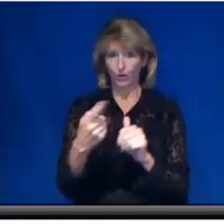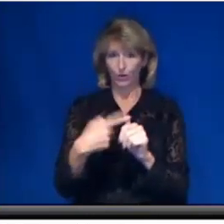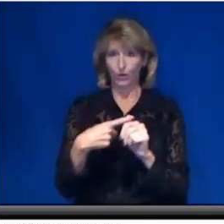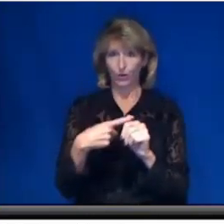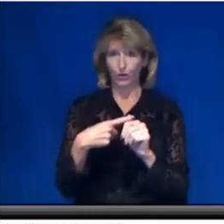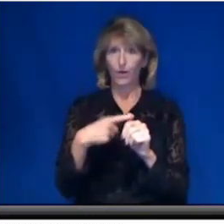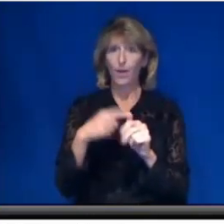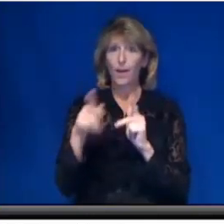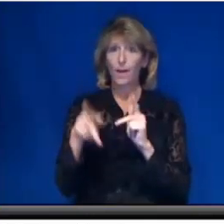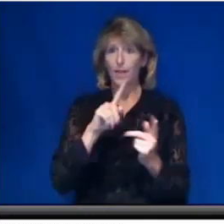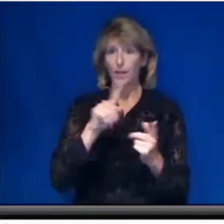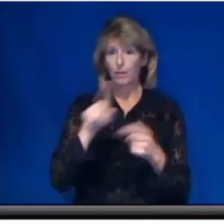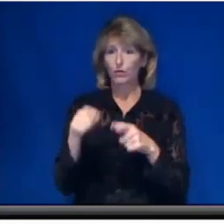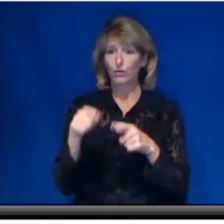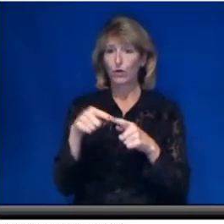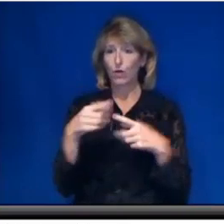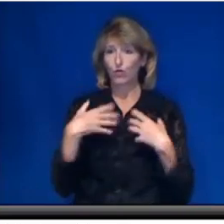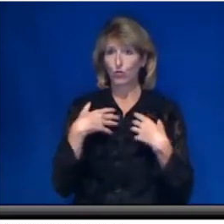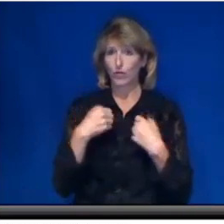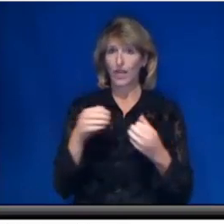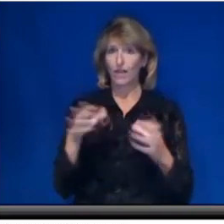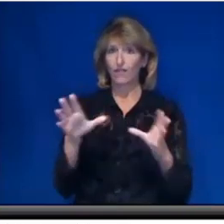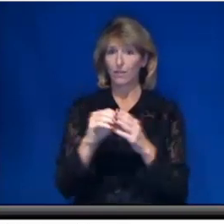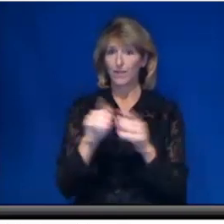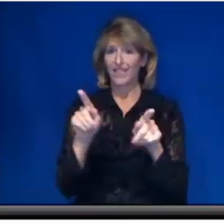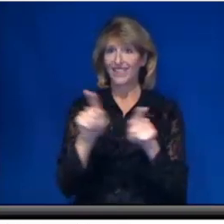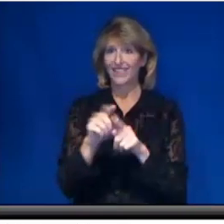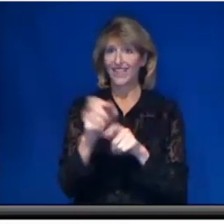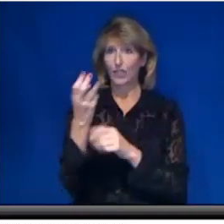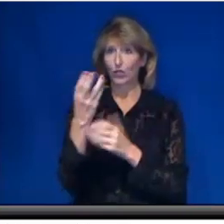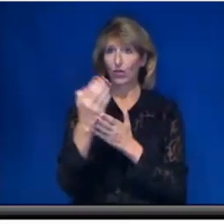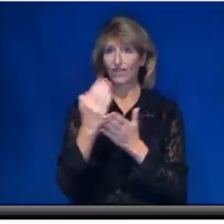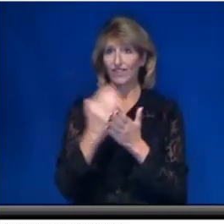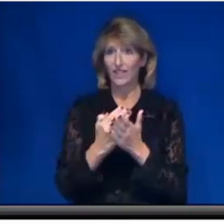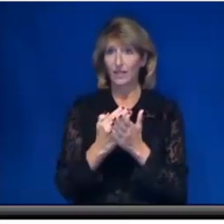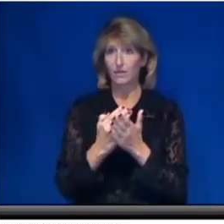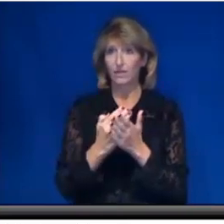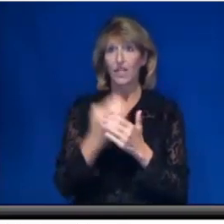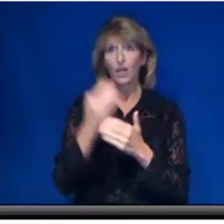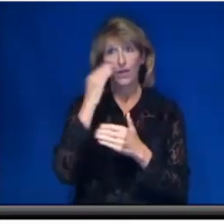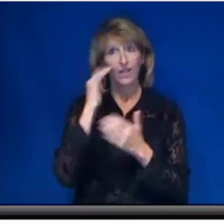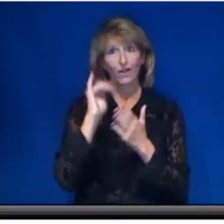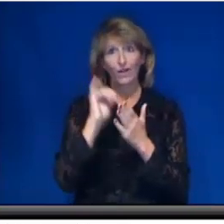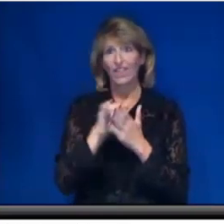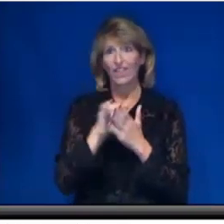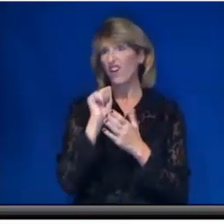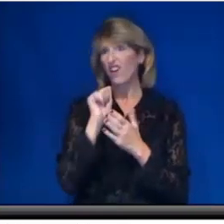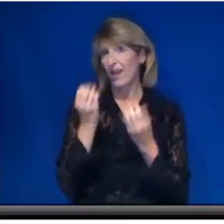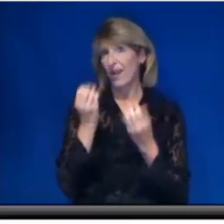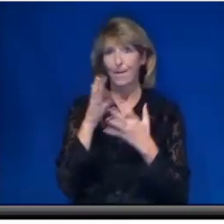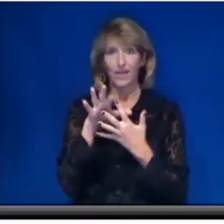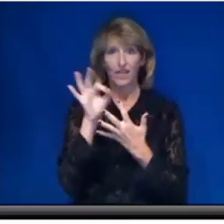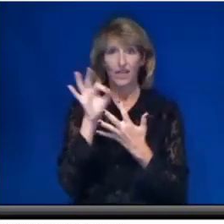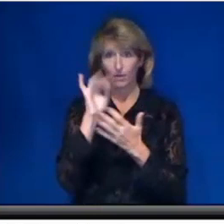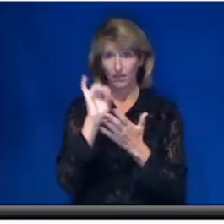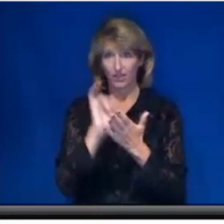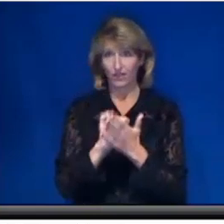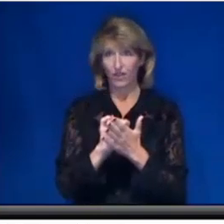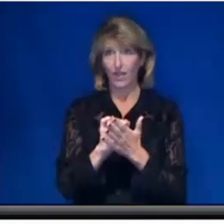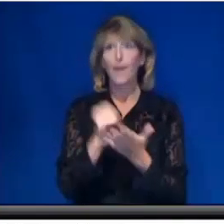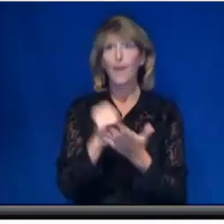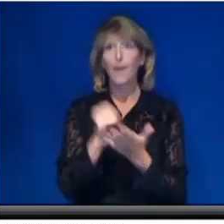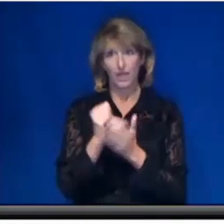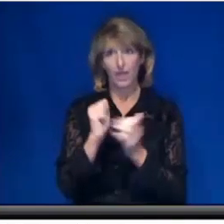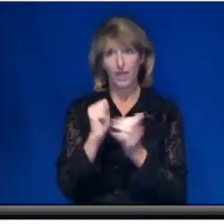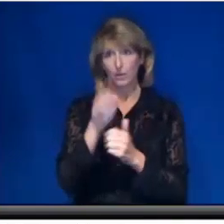person remain sober were going to recovery meetings, such as a 12-step meeting. And remember, they don't have many